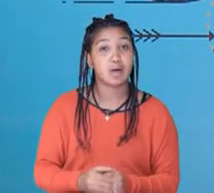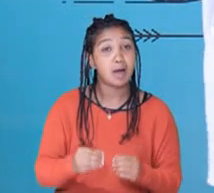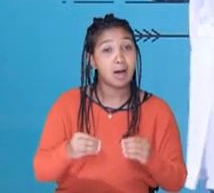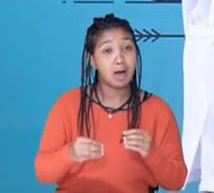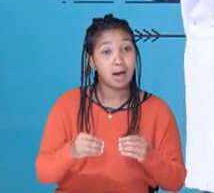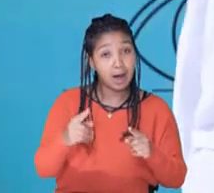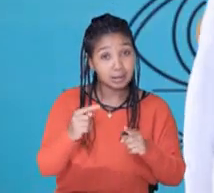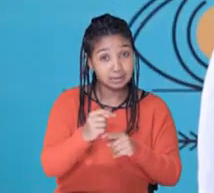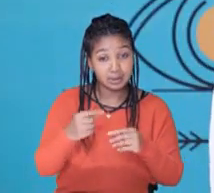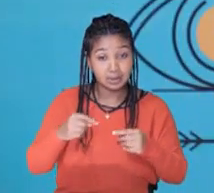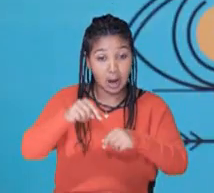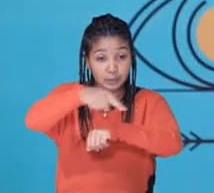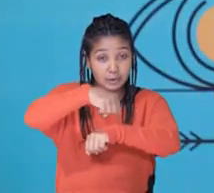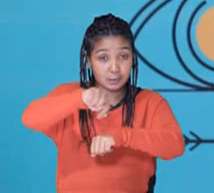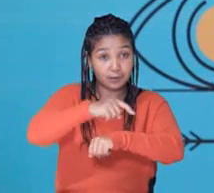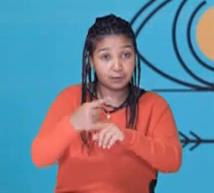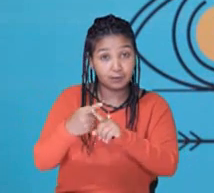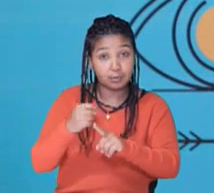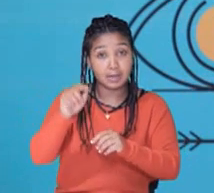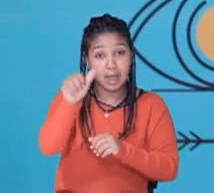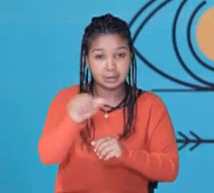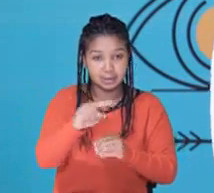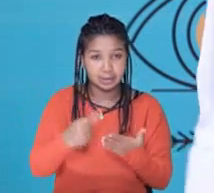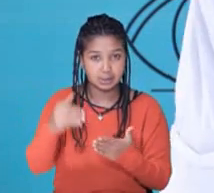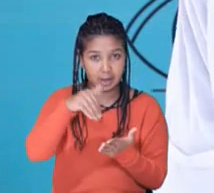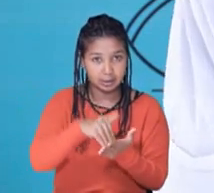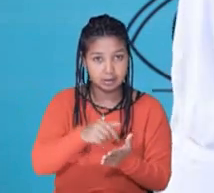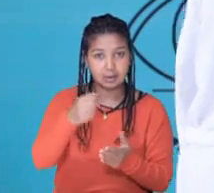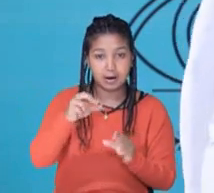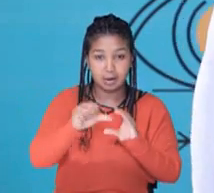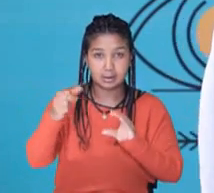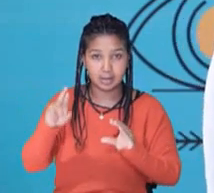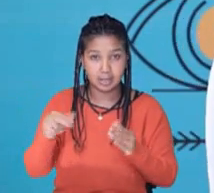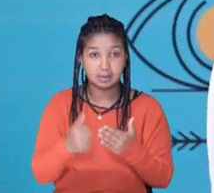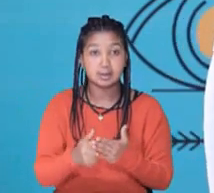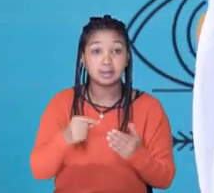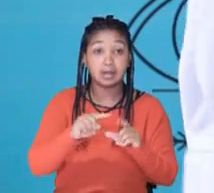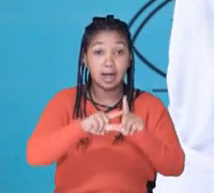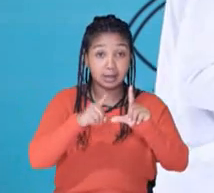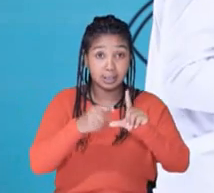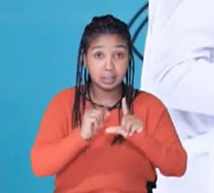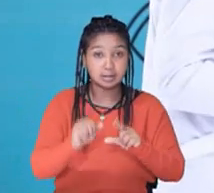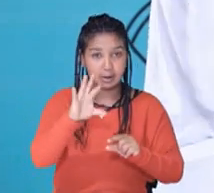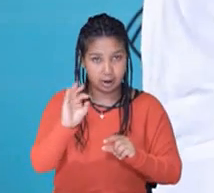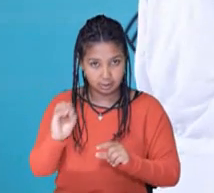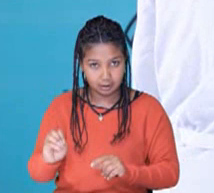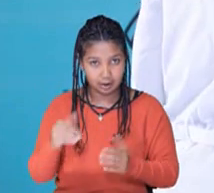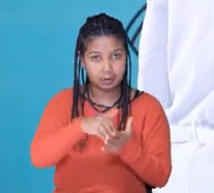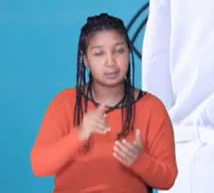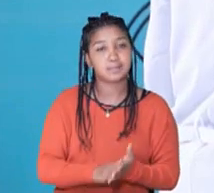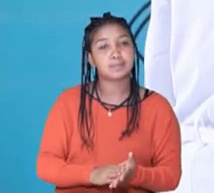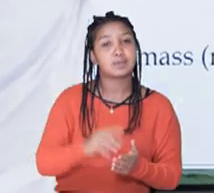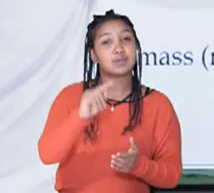acts counterclockwise. From the axis to here is again radius R. So the angle here is 90.